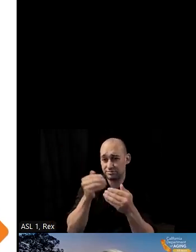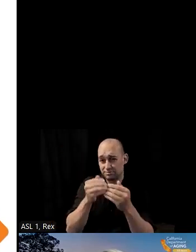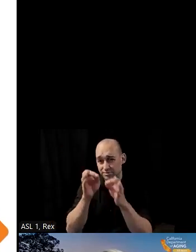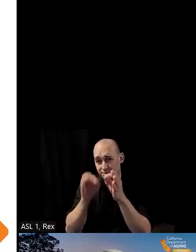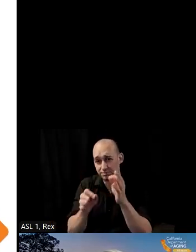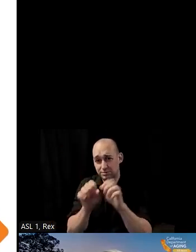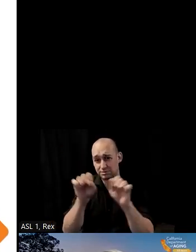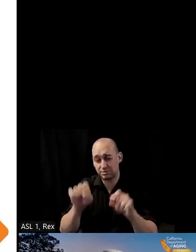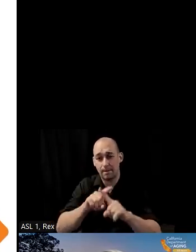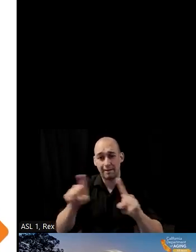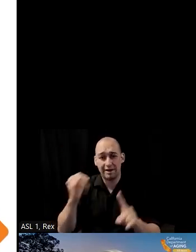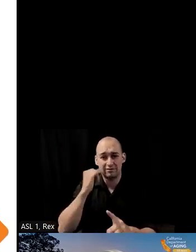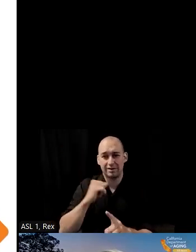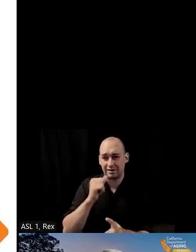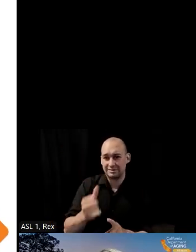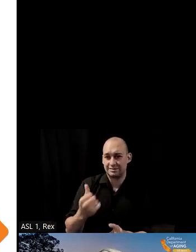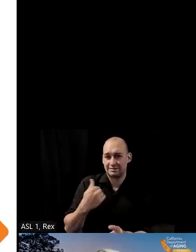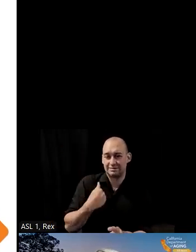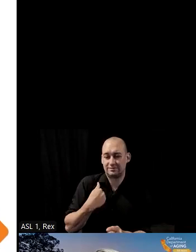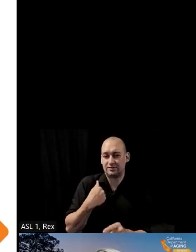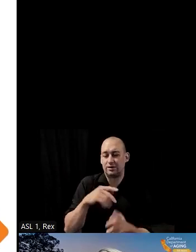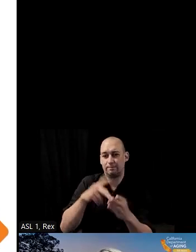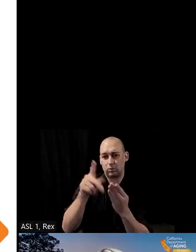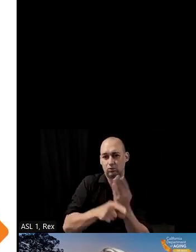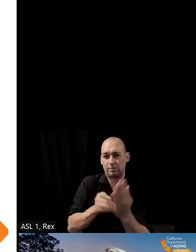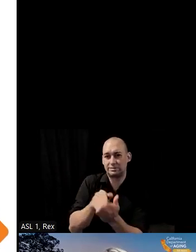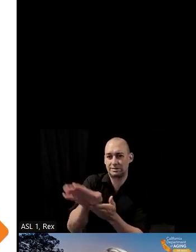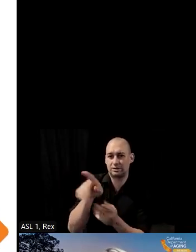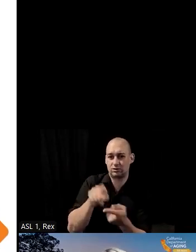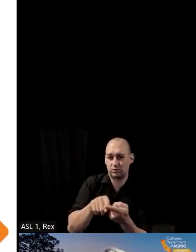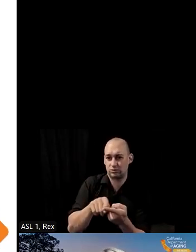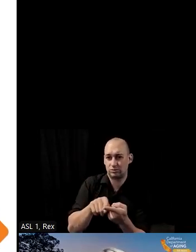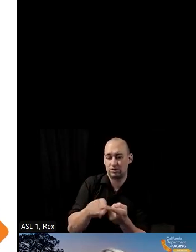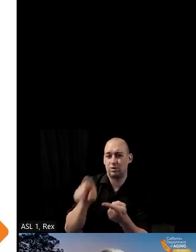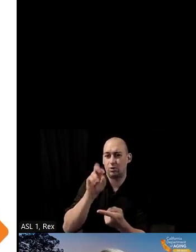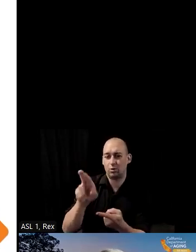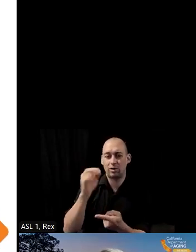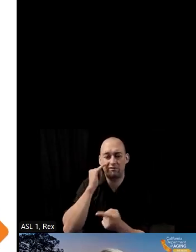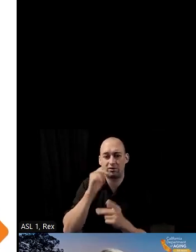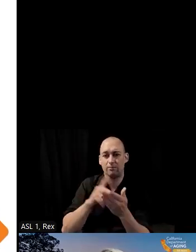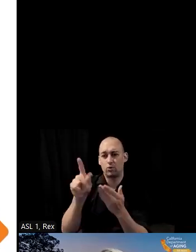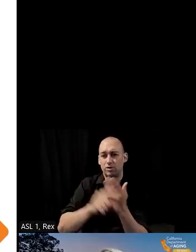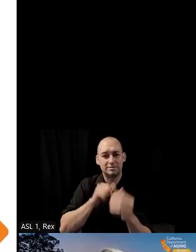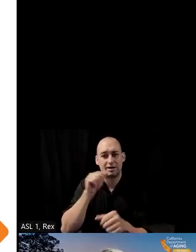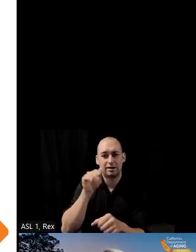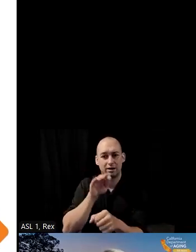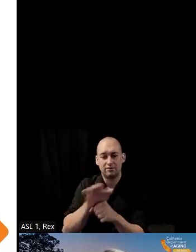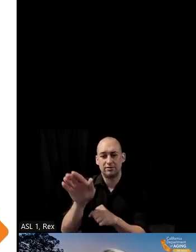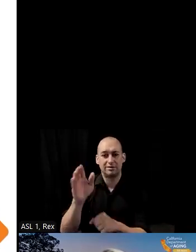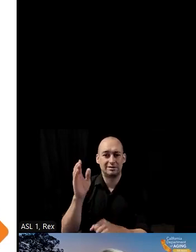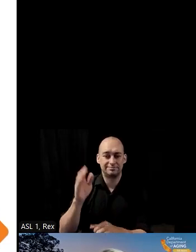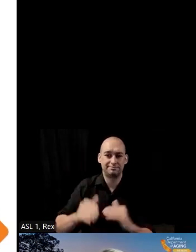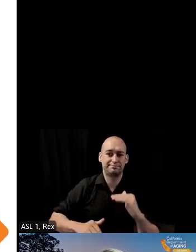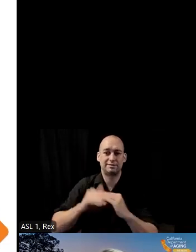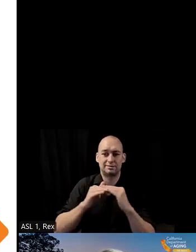then if you don't have programs to send people to, or if those programs have lack of capacity, what good is